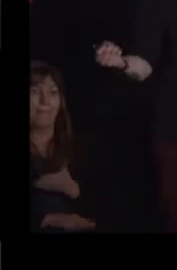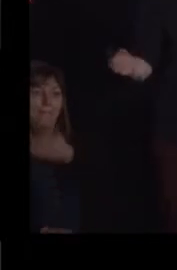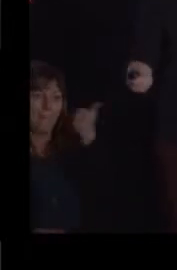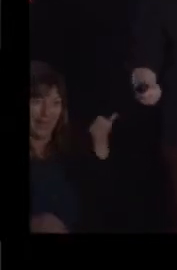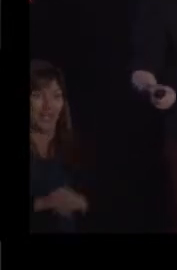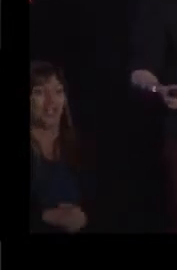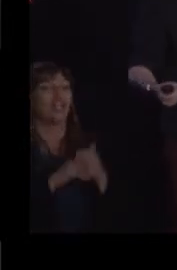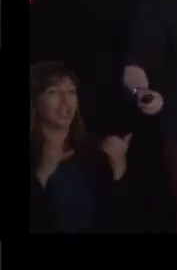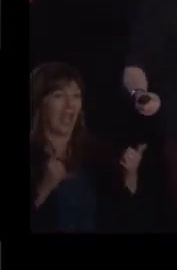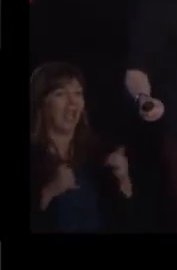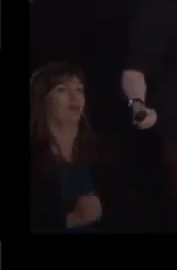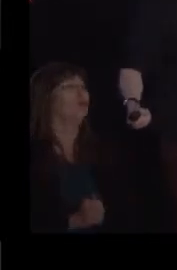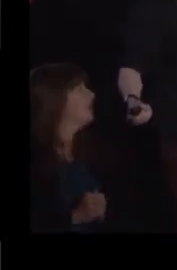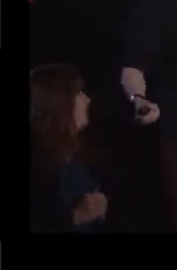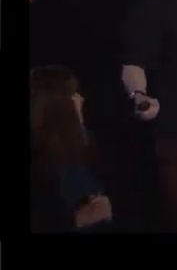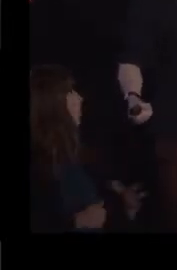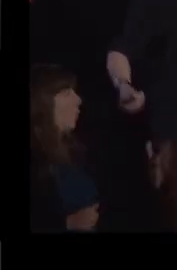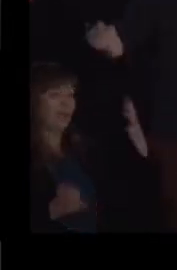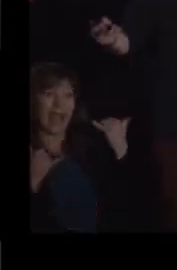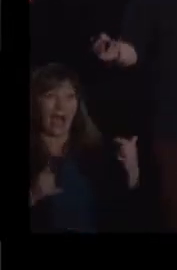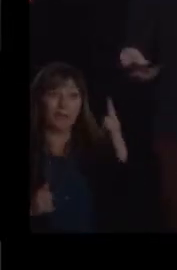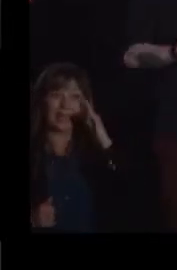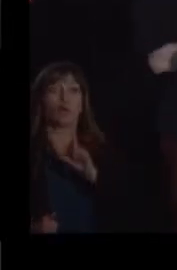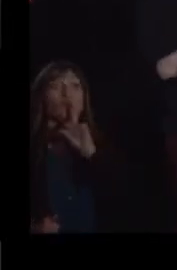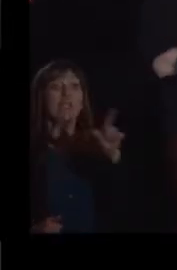oh, I know, if I'm going to put gold in it, let's have real gold.